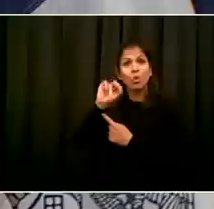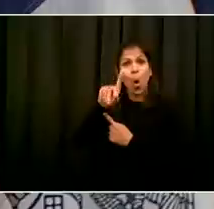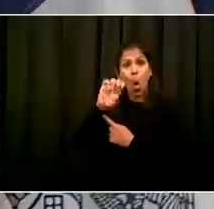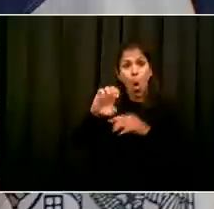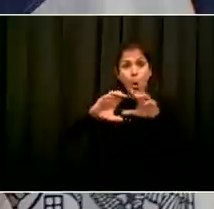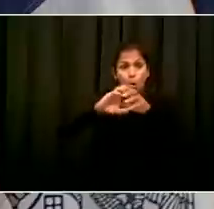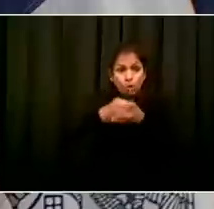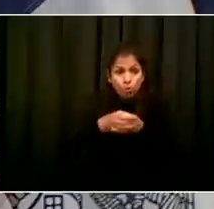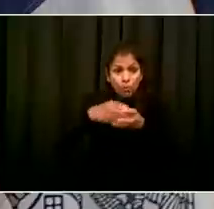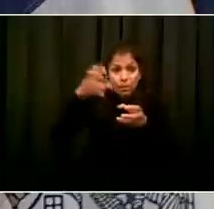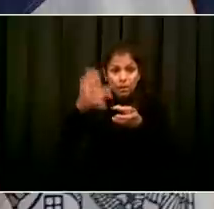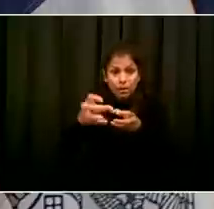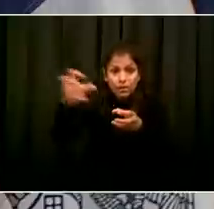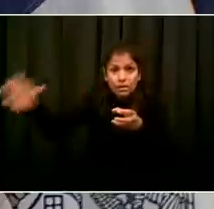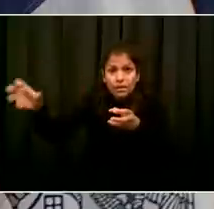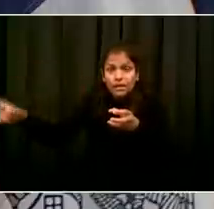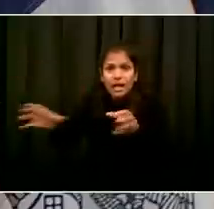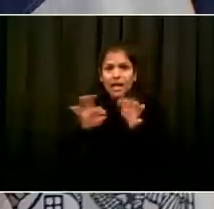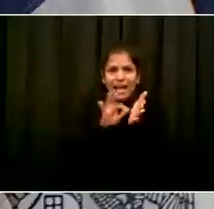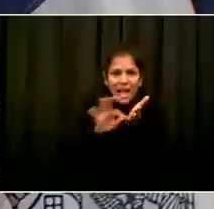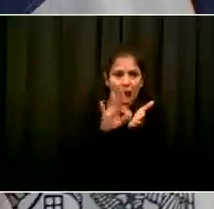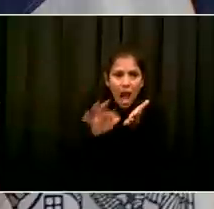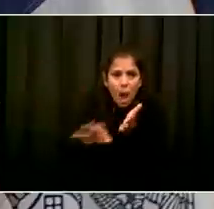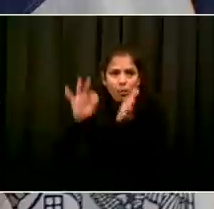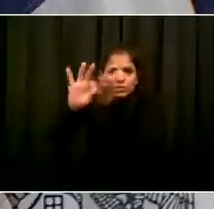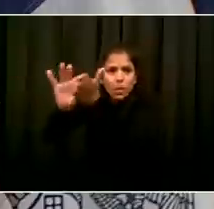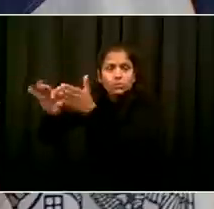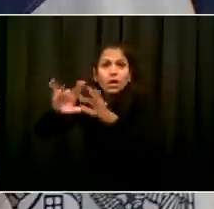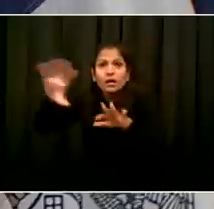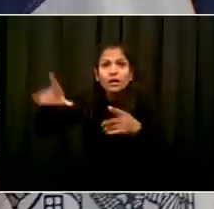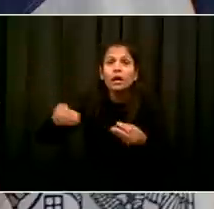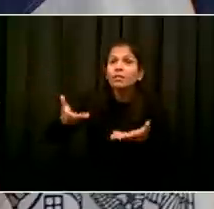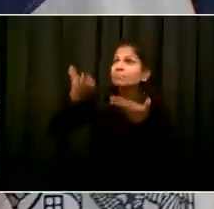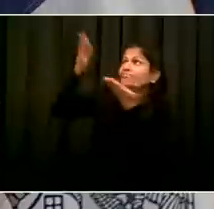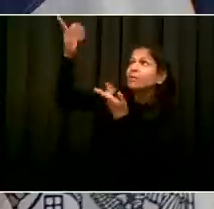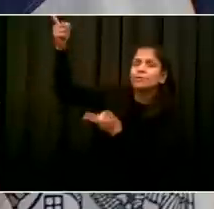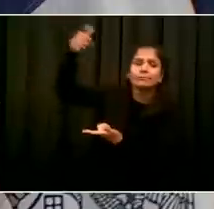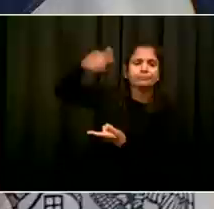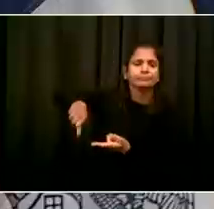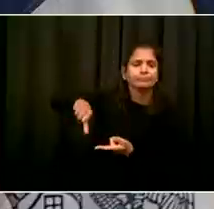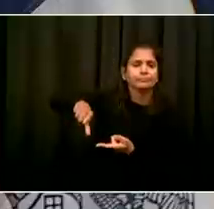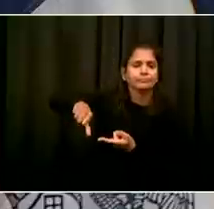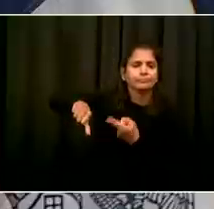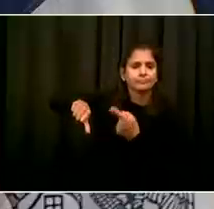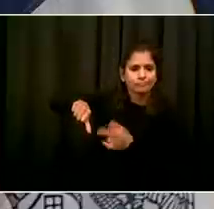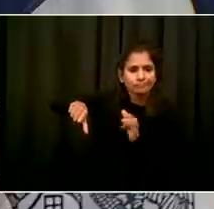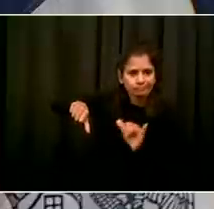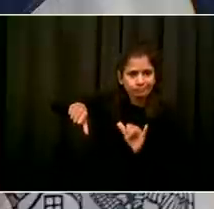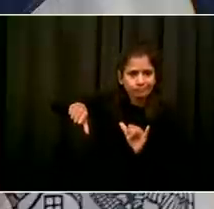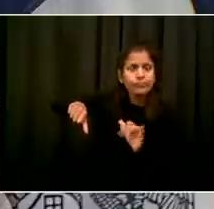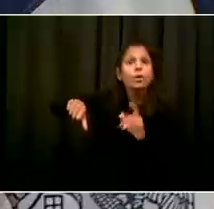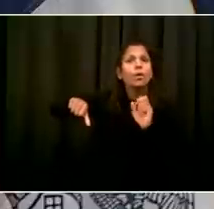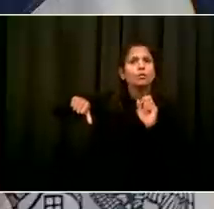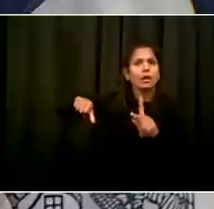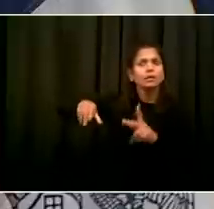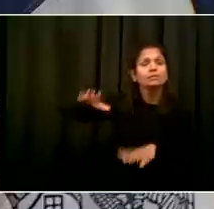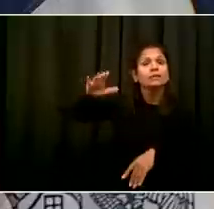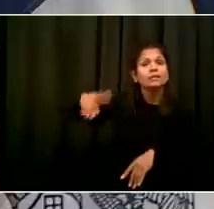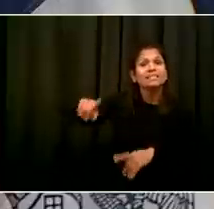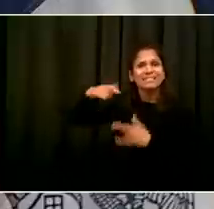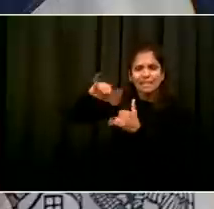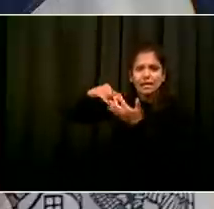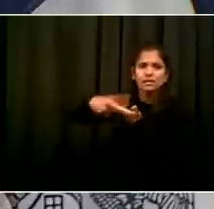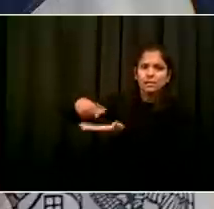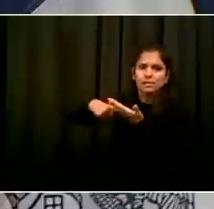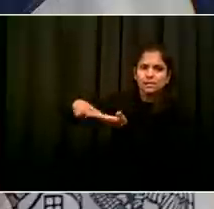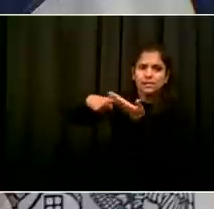also surround them with activity to make sure that we do not allow spread. So if you are